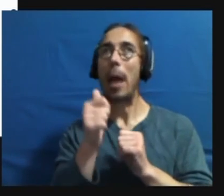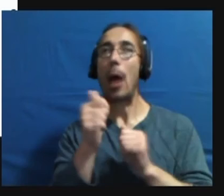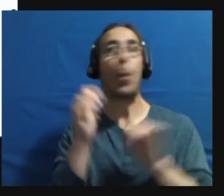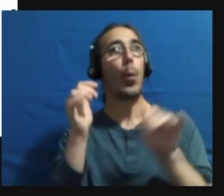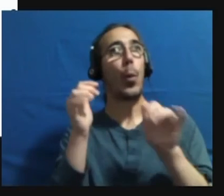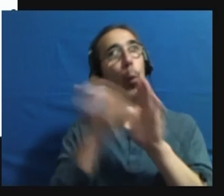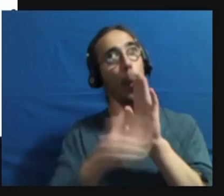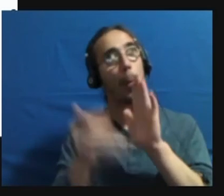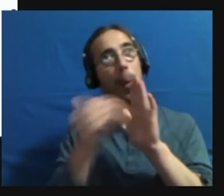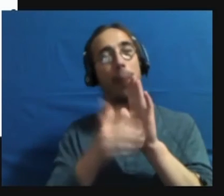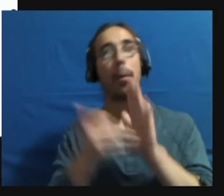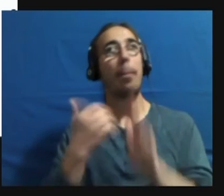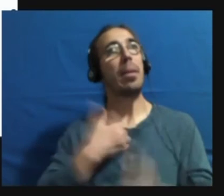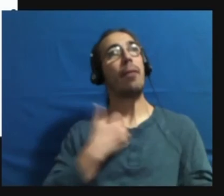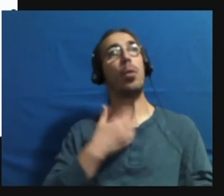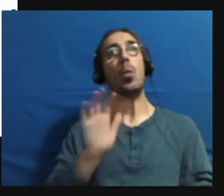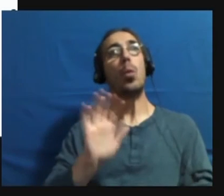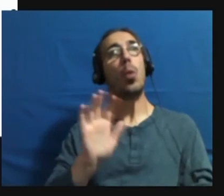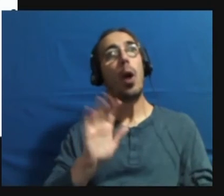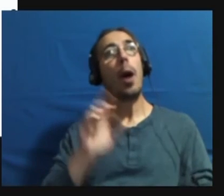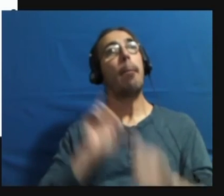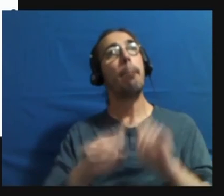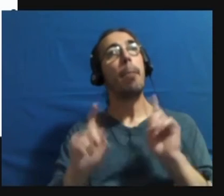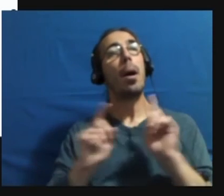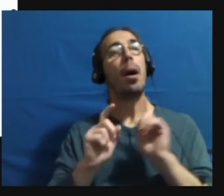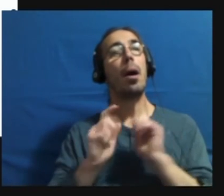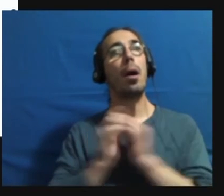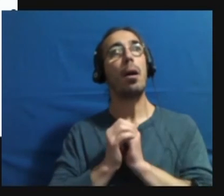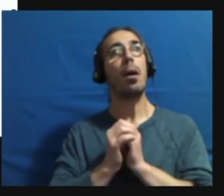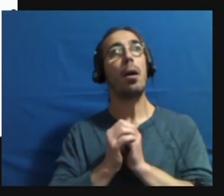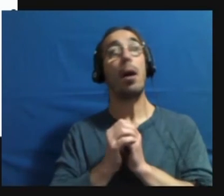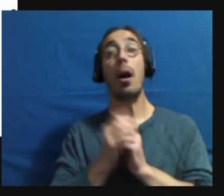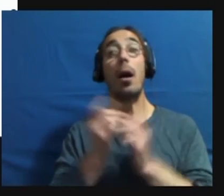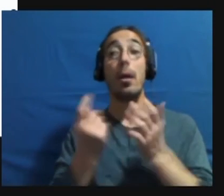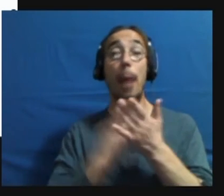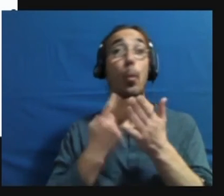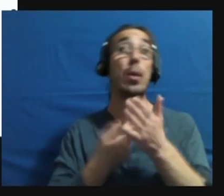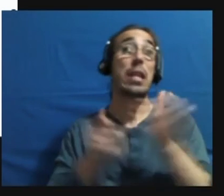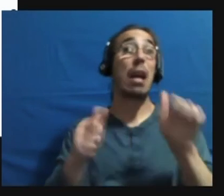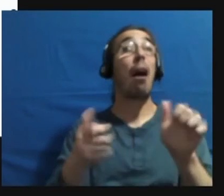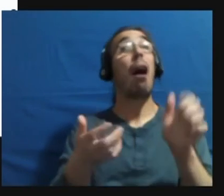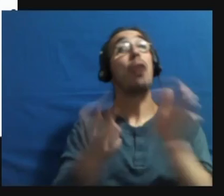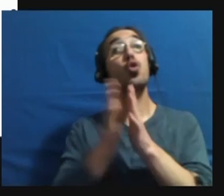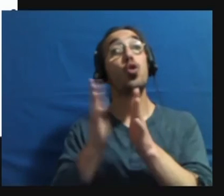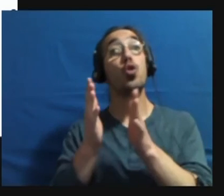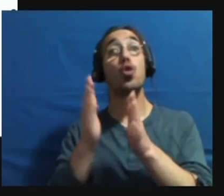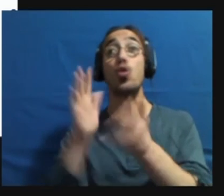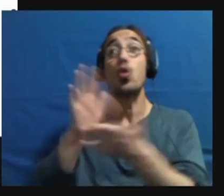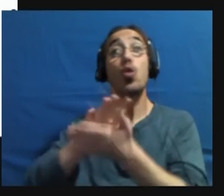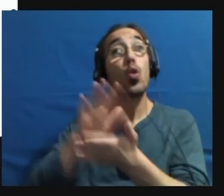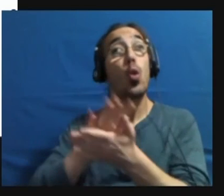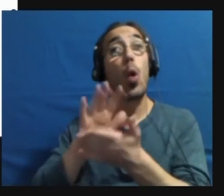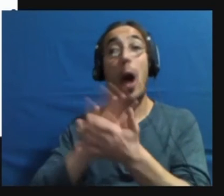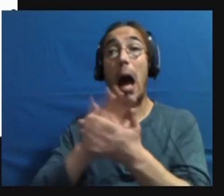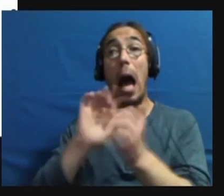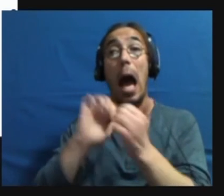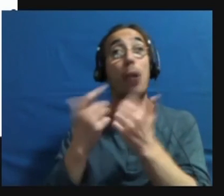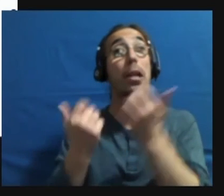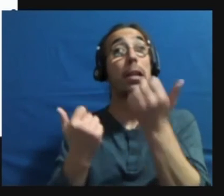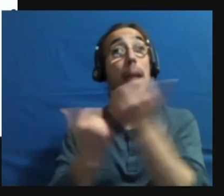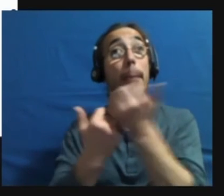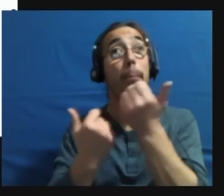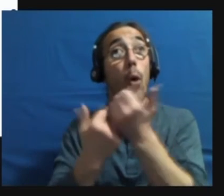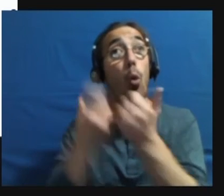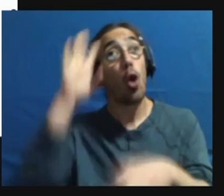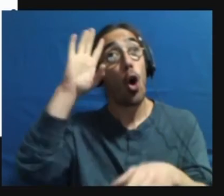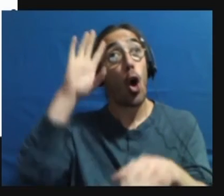again, but really, like, we might ask the school like what they're doing to support autistic students. What is the